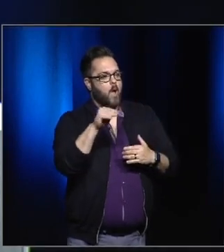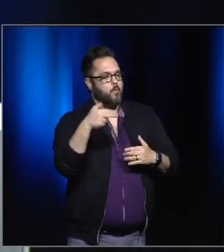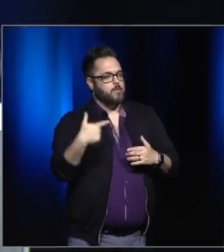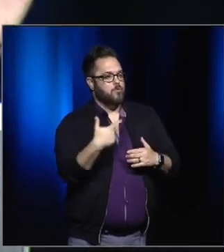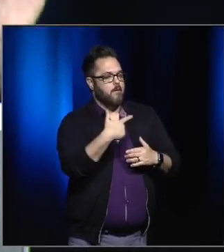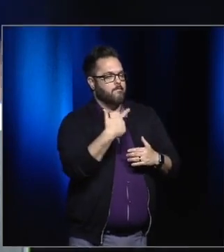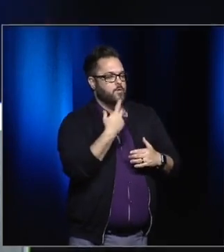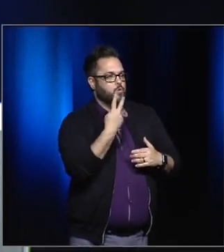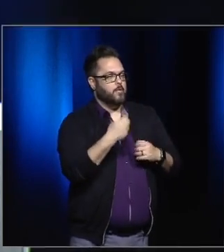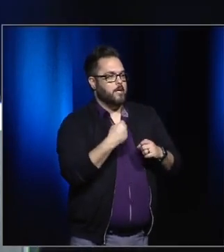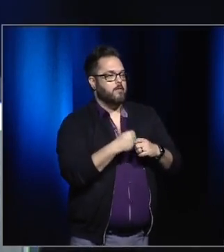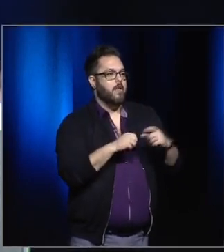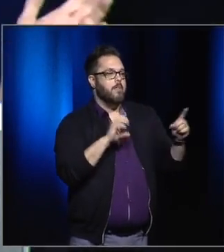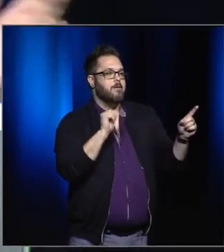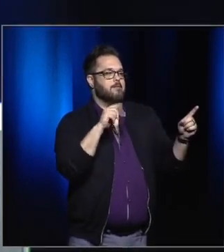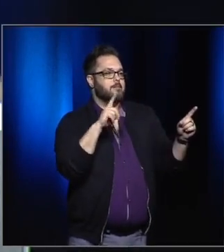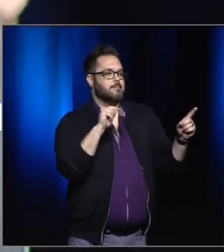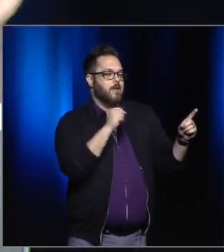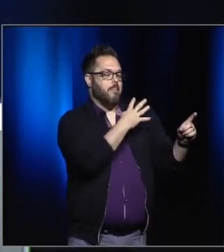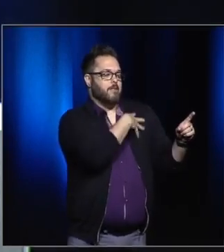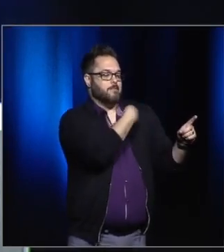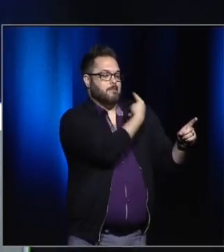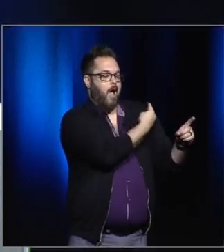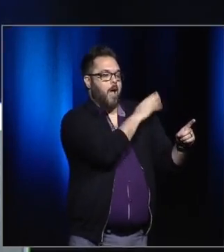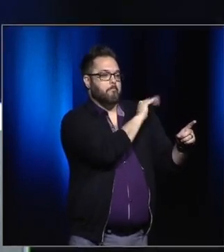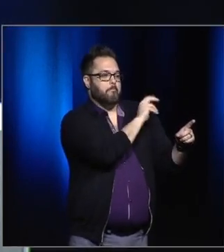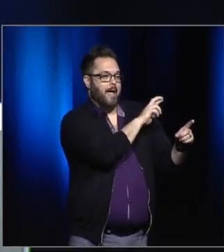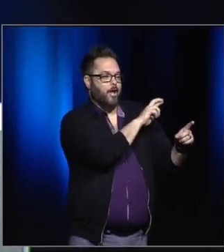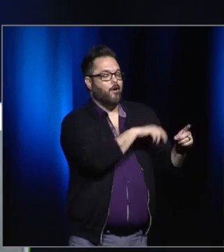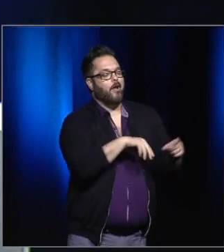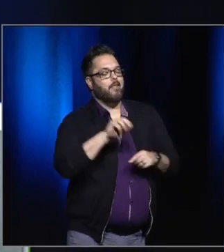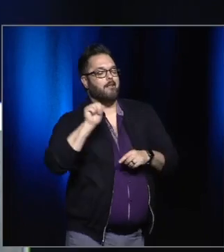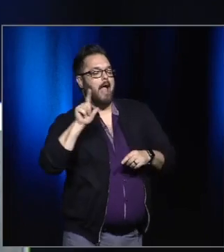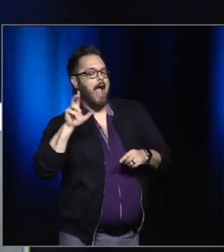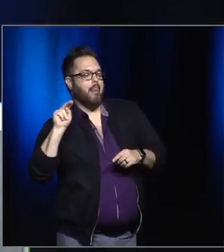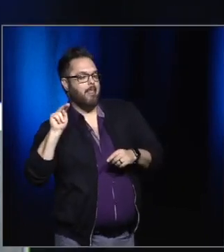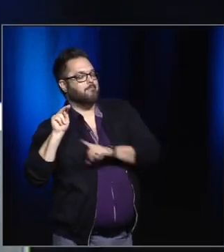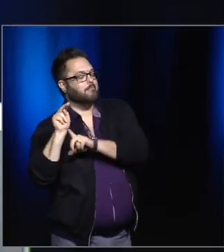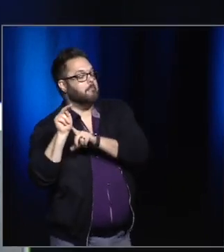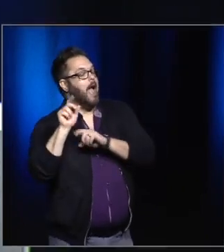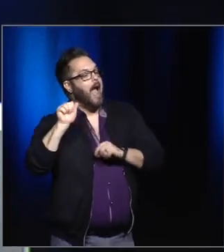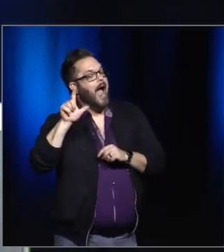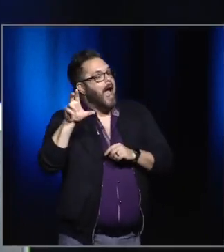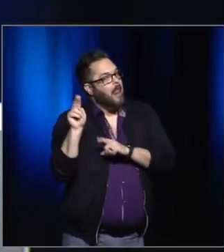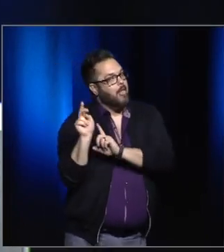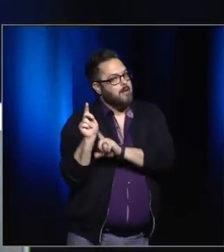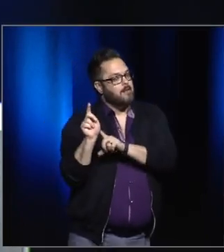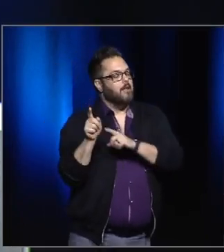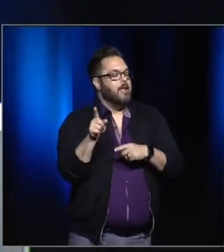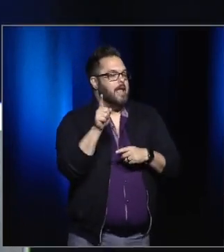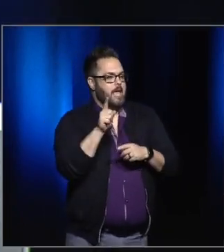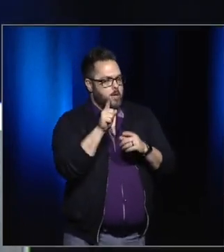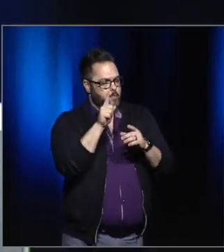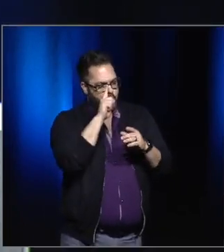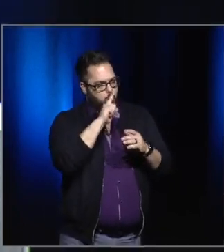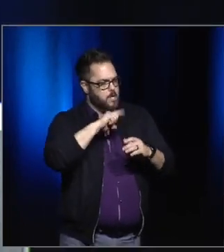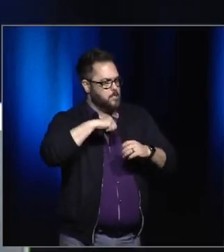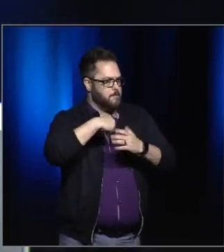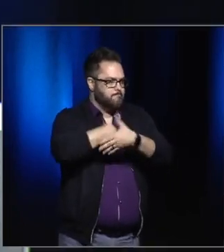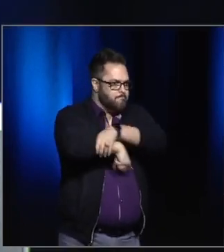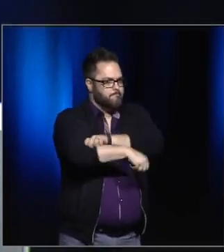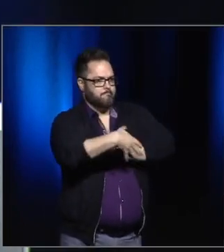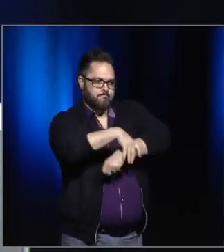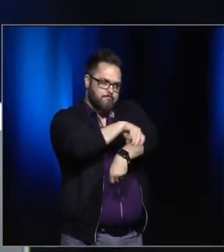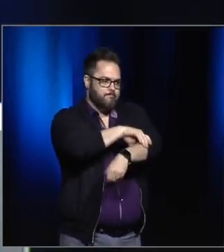two Bakers. There's the Scott Baker and the Alan Baker. So Alan was very deliberate in getting them named Māui dolphins because it was